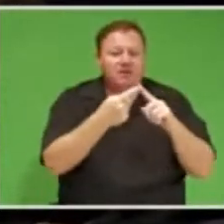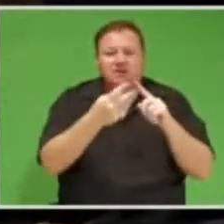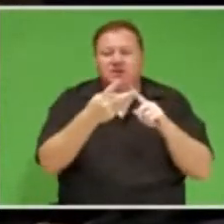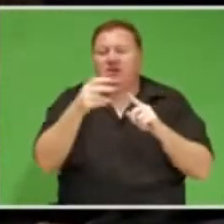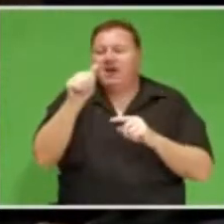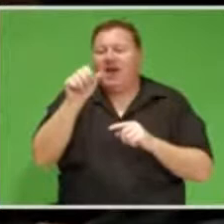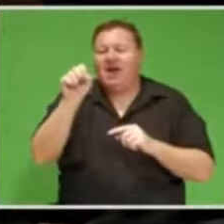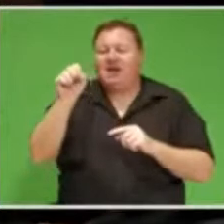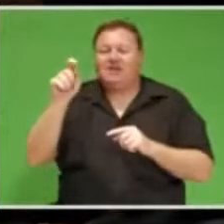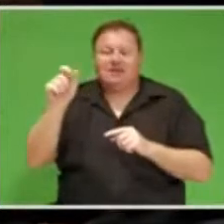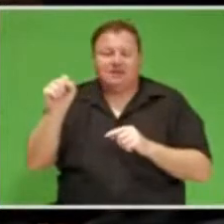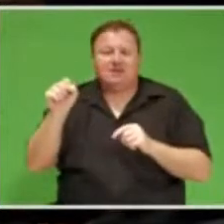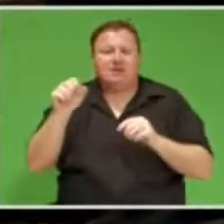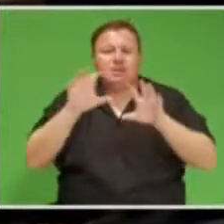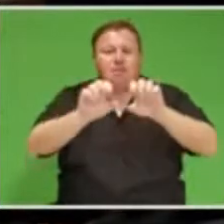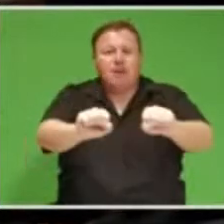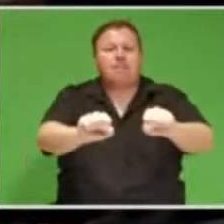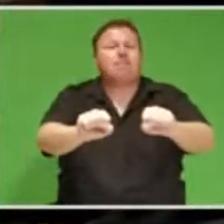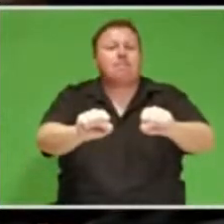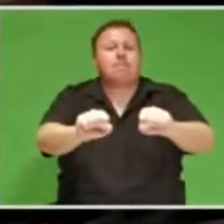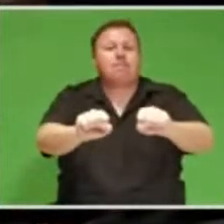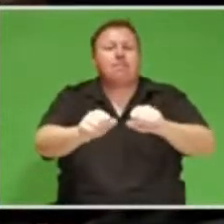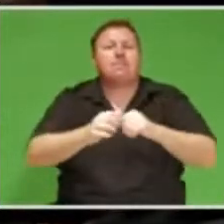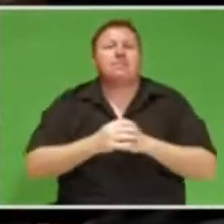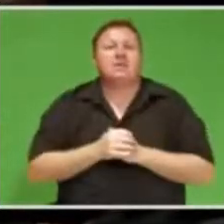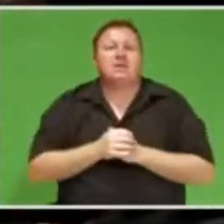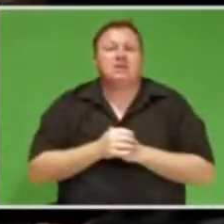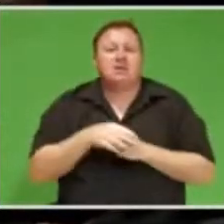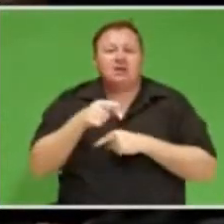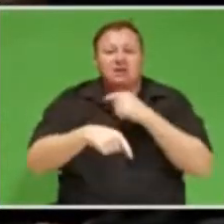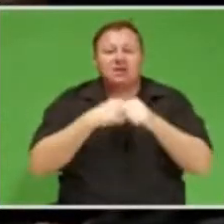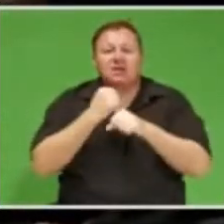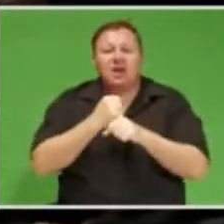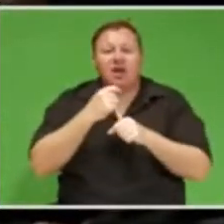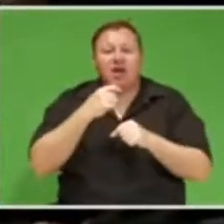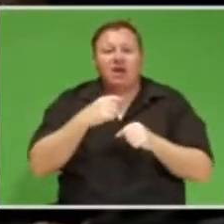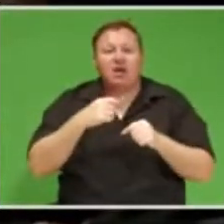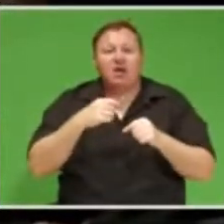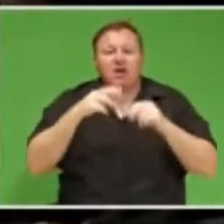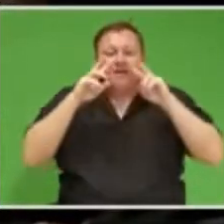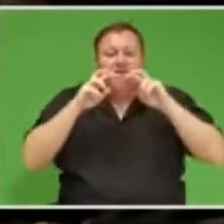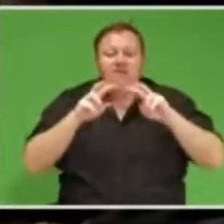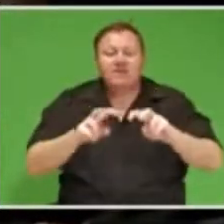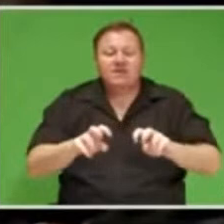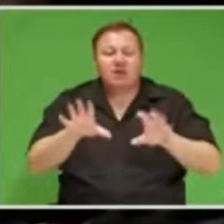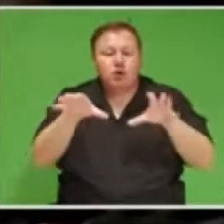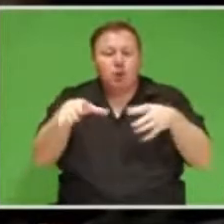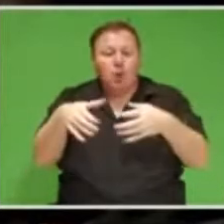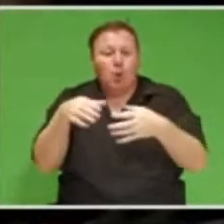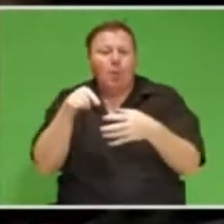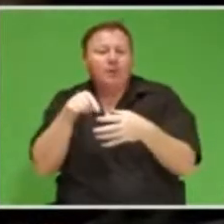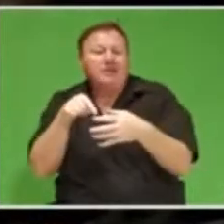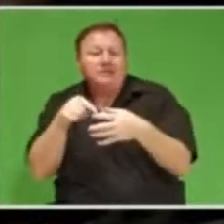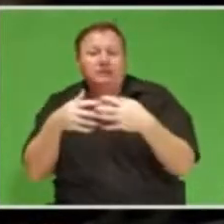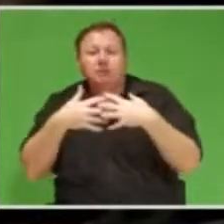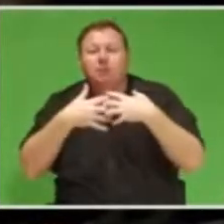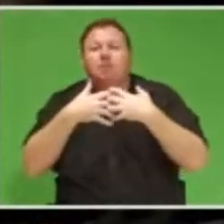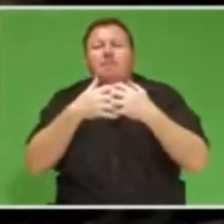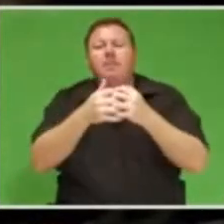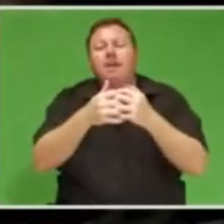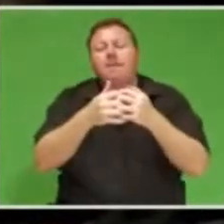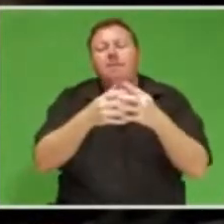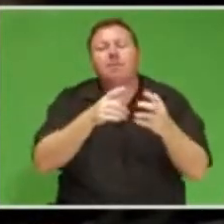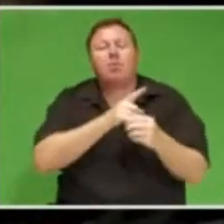frozen. This year, the investigating directorate will be established as